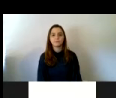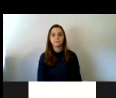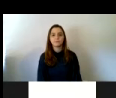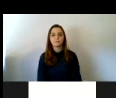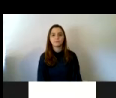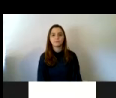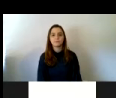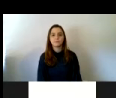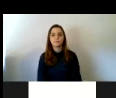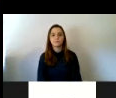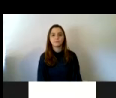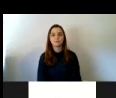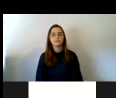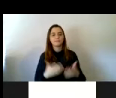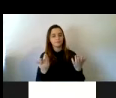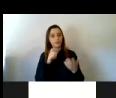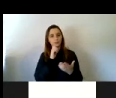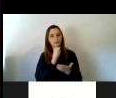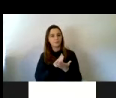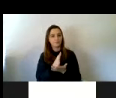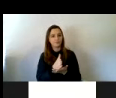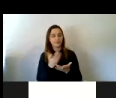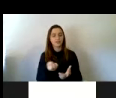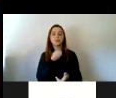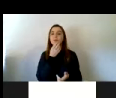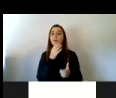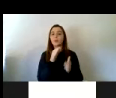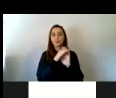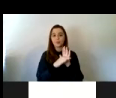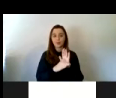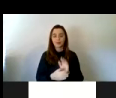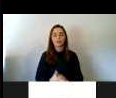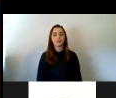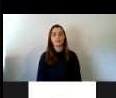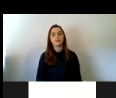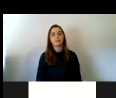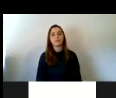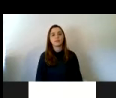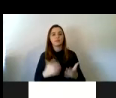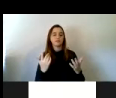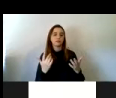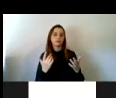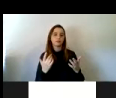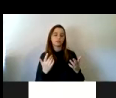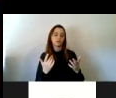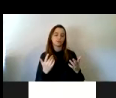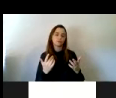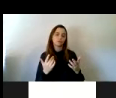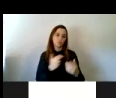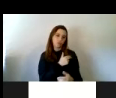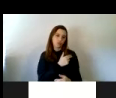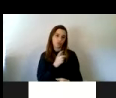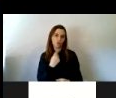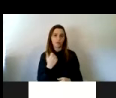So I continue with our scholarship program. In our college, there are 3 main types of scholarship programs.